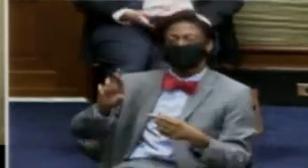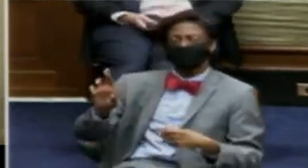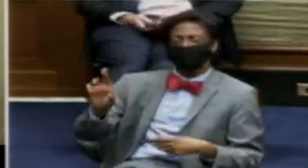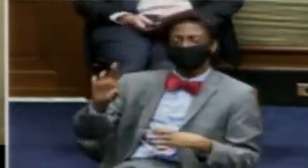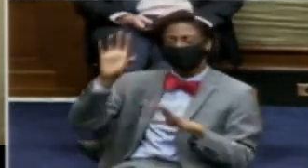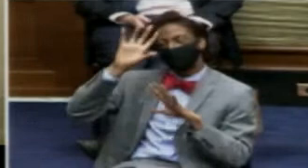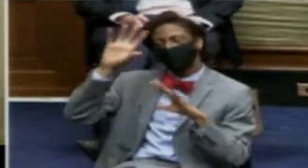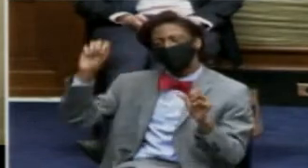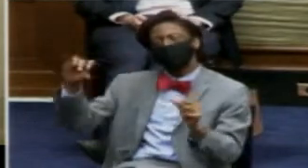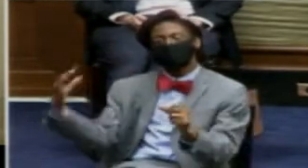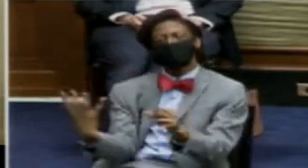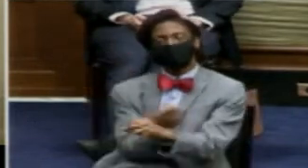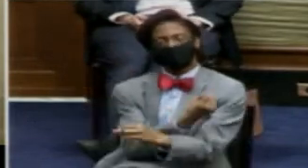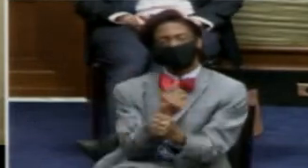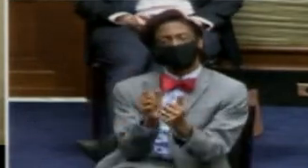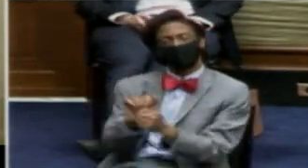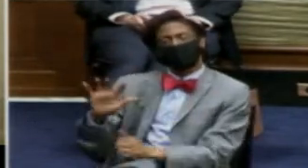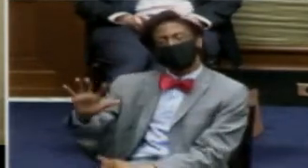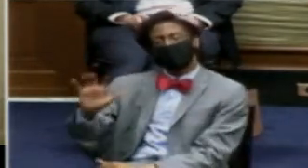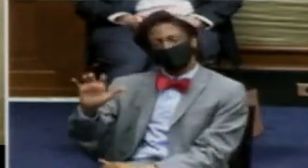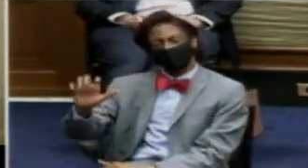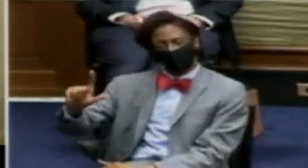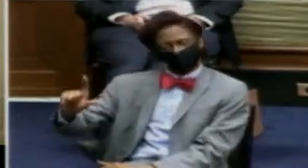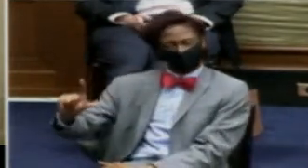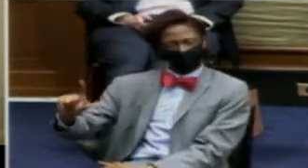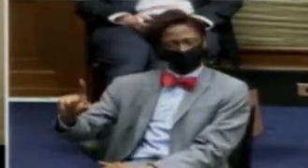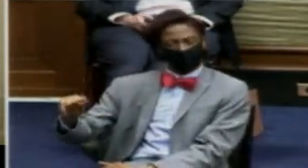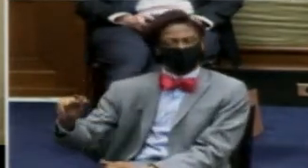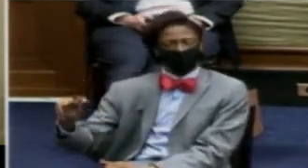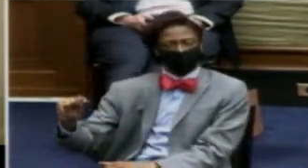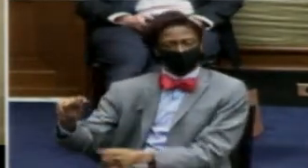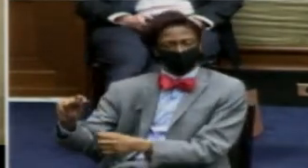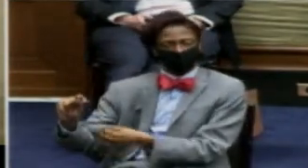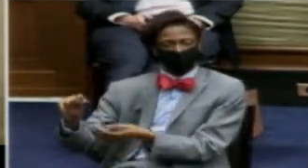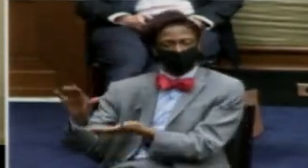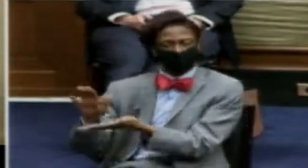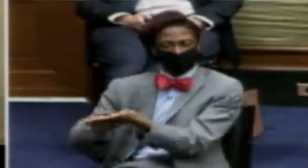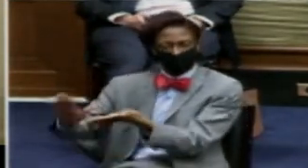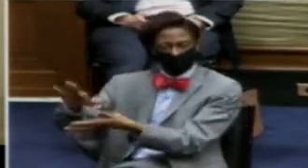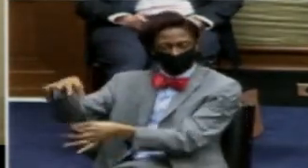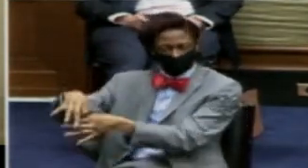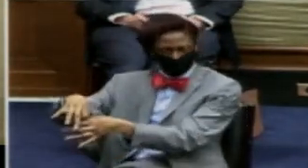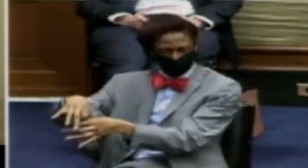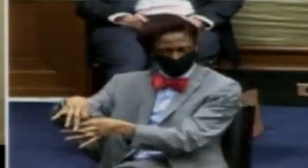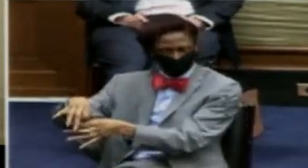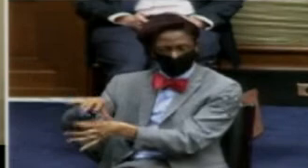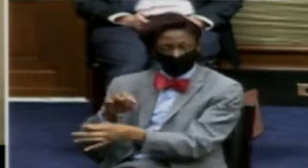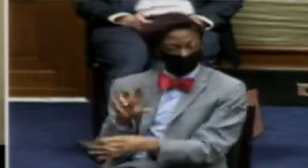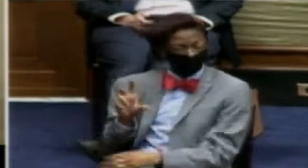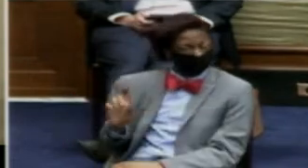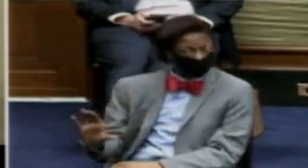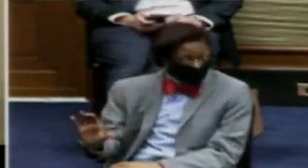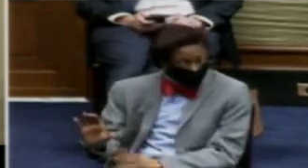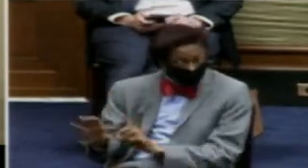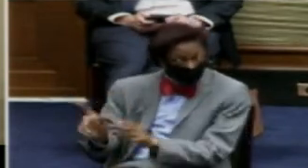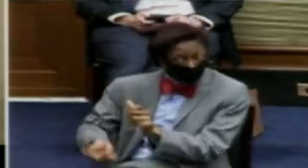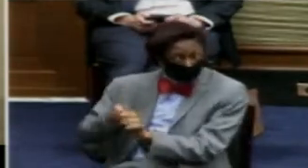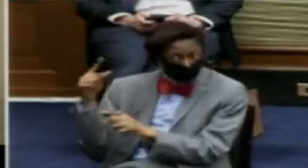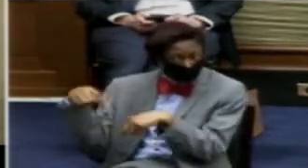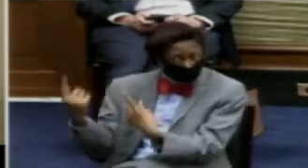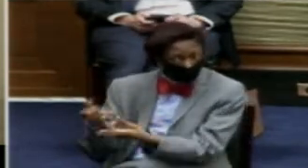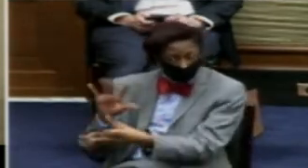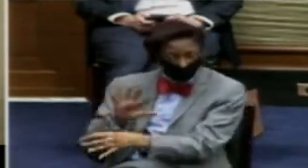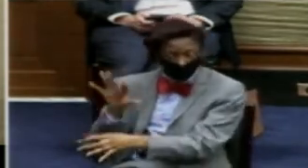won with 520 electoral votes. And yet D.C., the most ever, voted